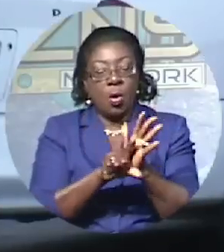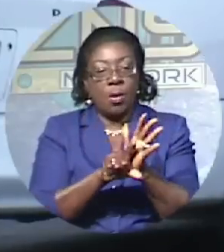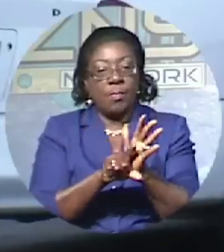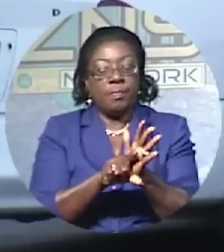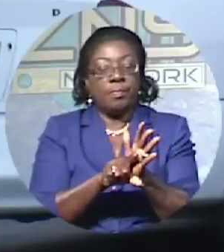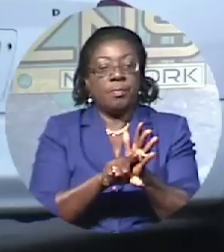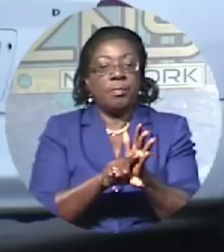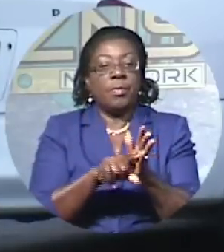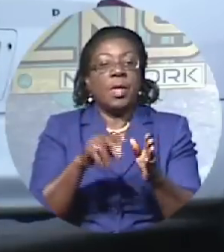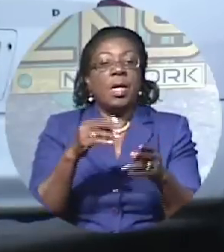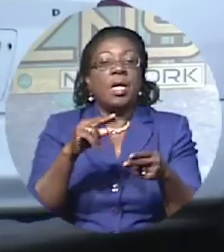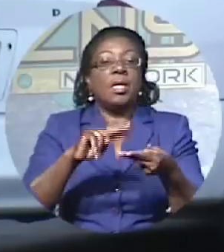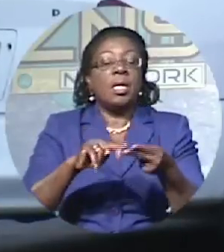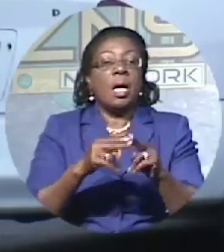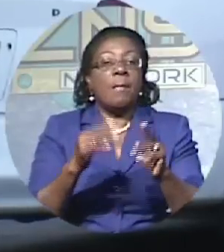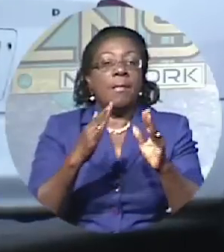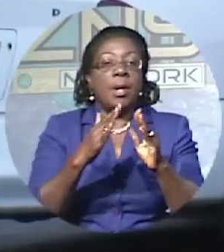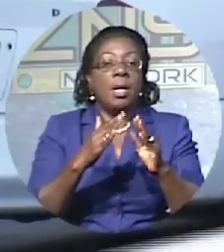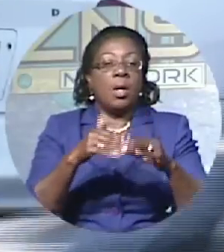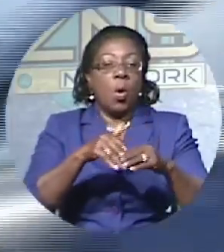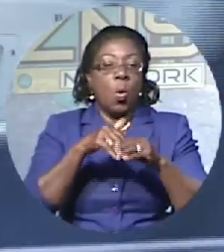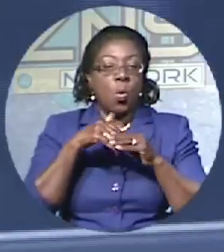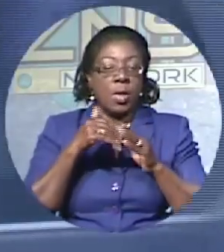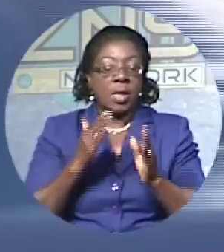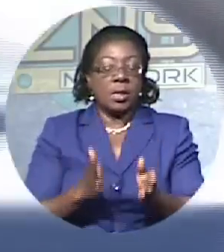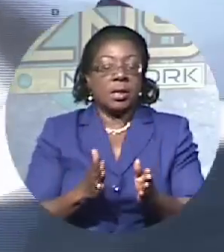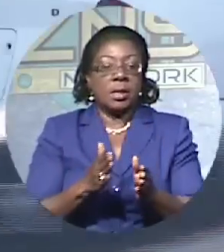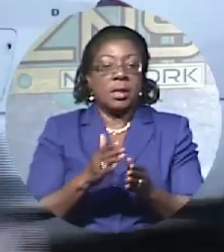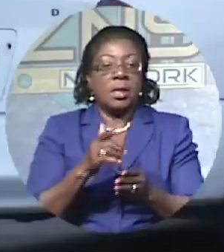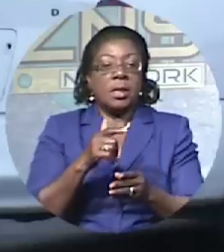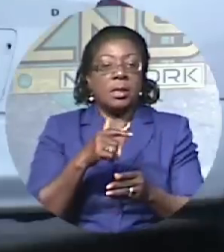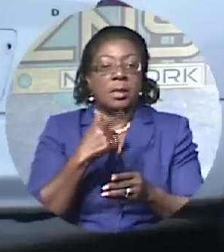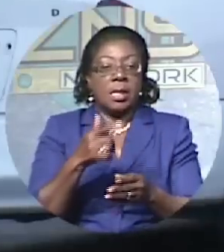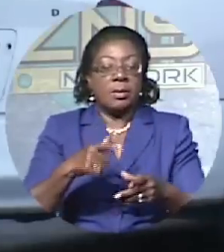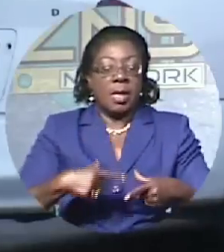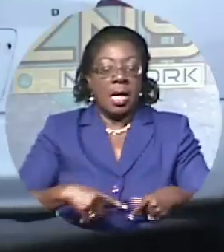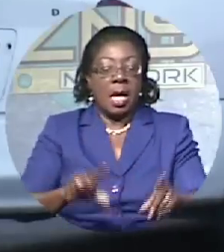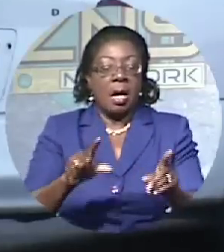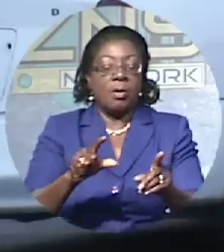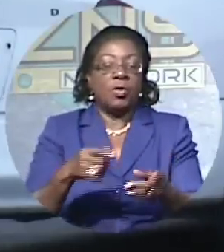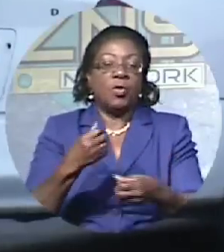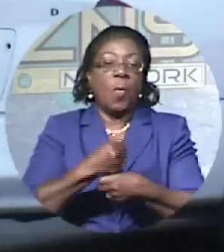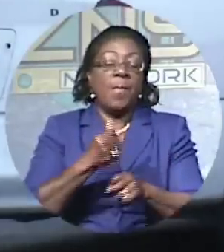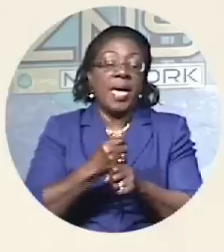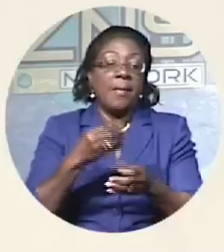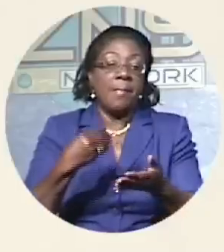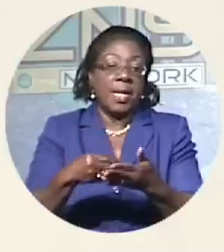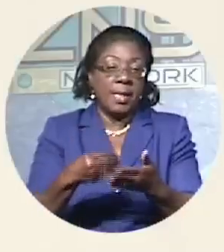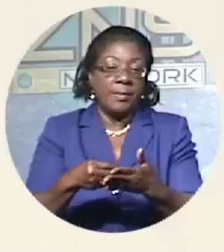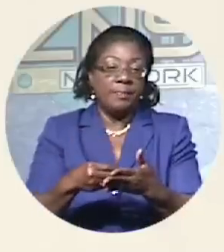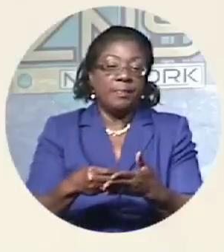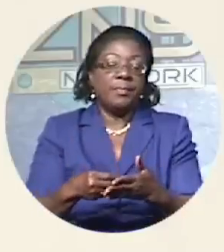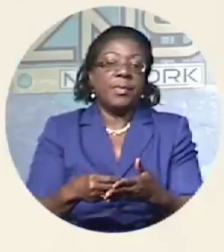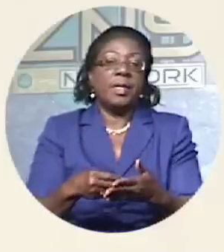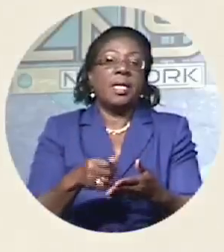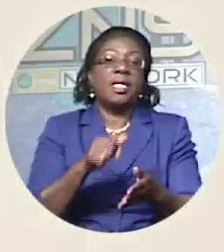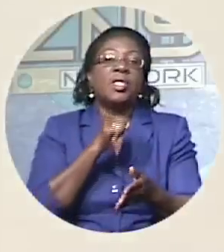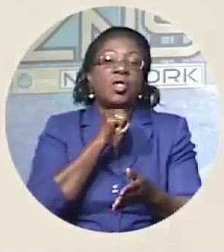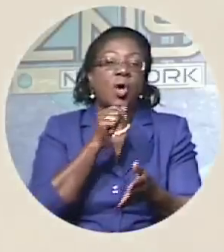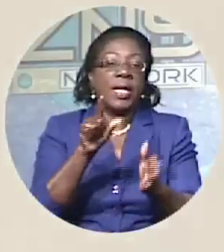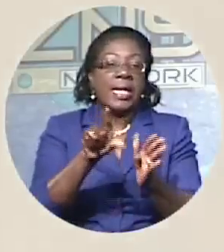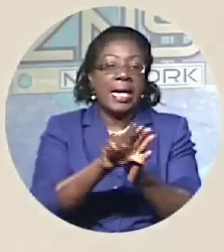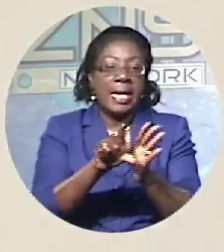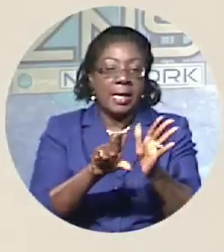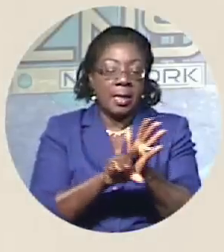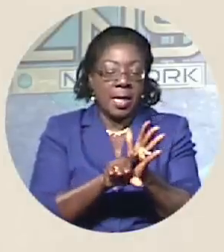harm by the web shop's operators being allowed to continue and profit from illegal activity. Regarding the web shop operators'